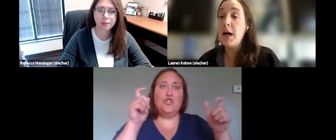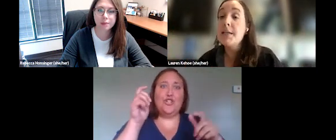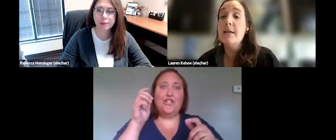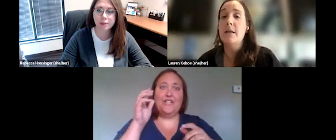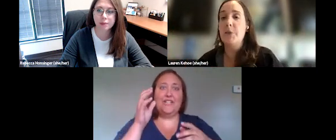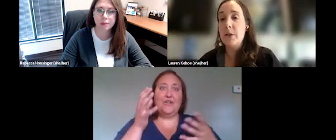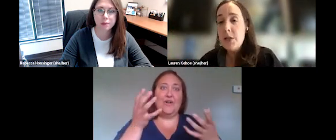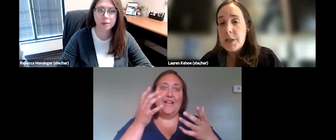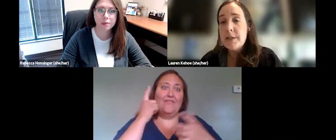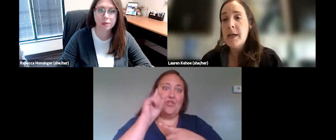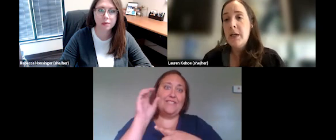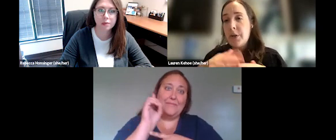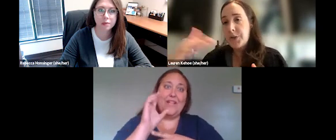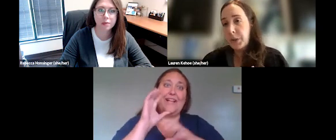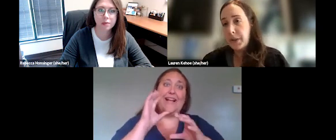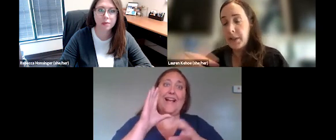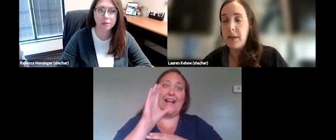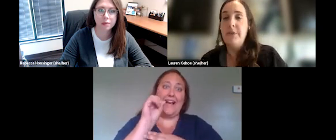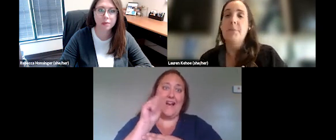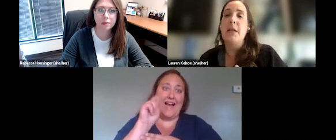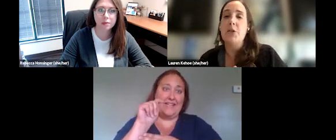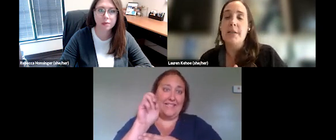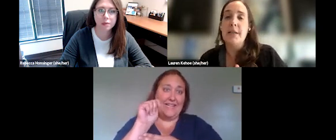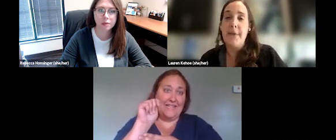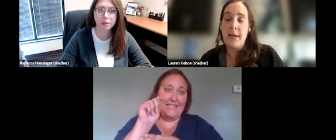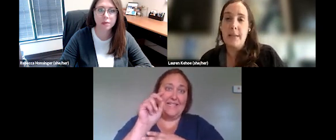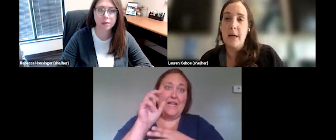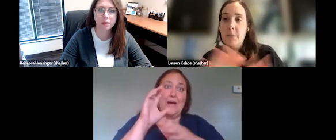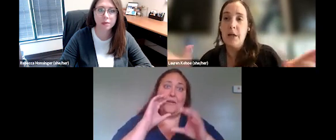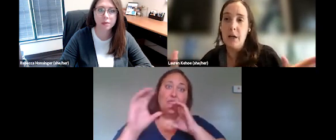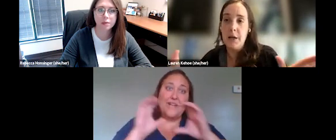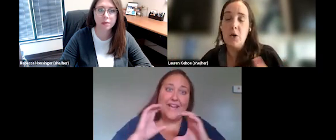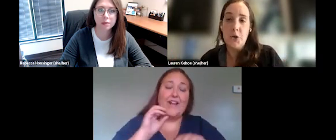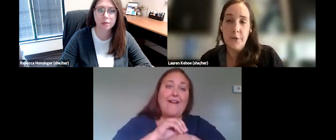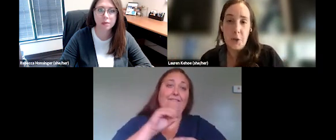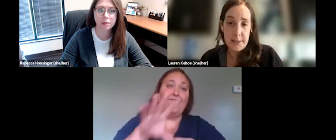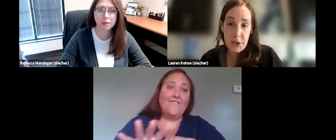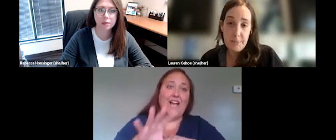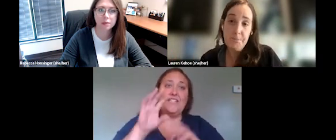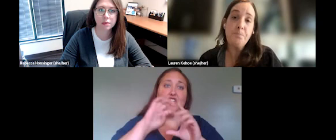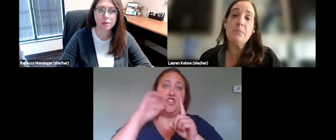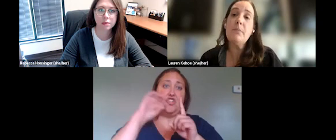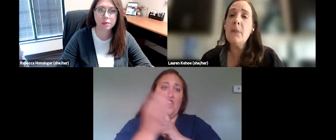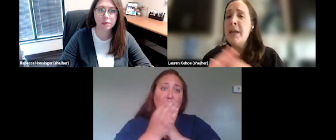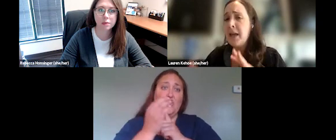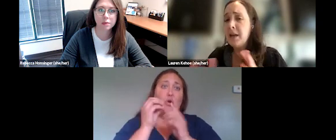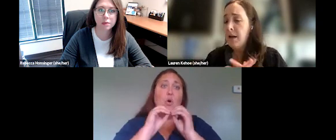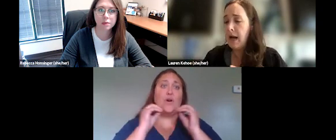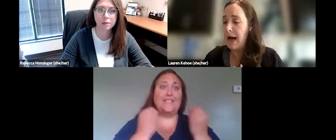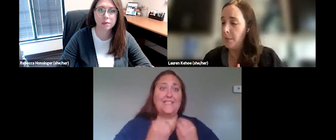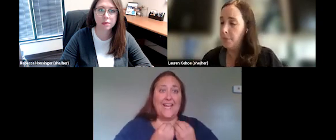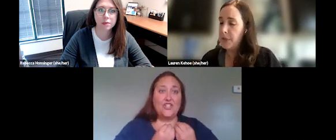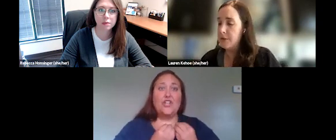our content and communications. So it has rippling kind of implications and effects in our culture of our organization. And